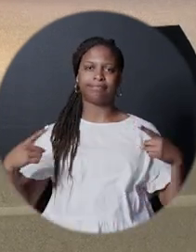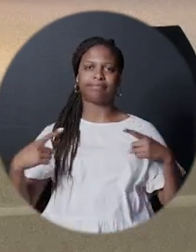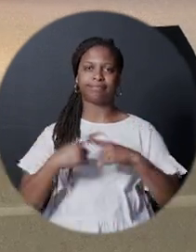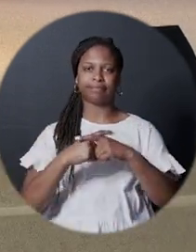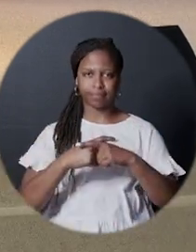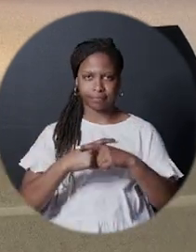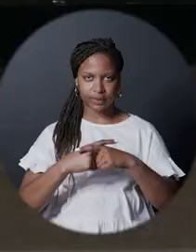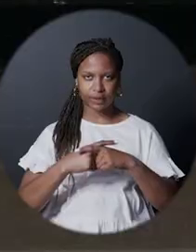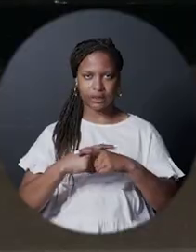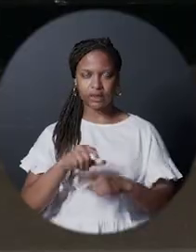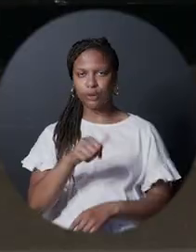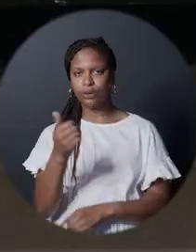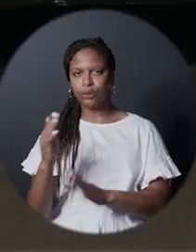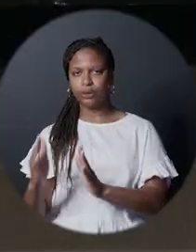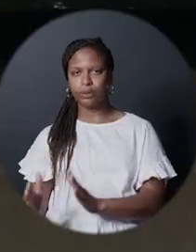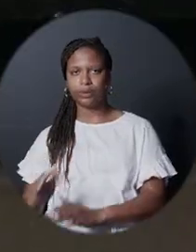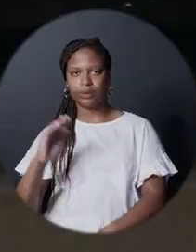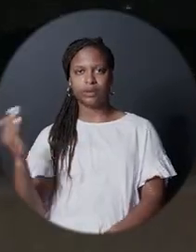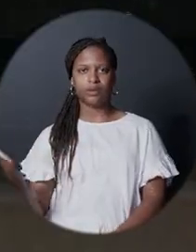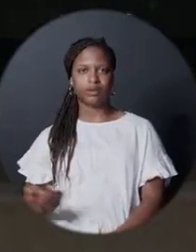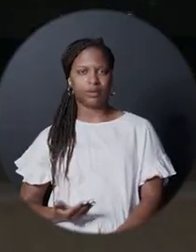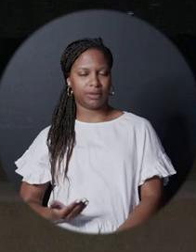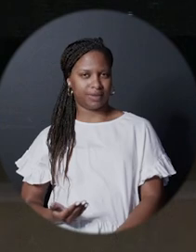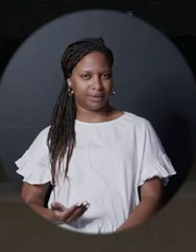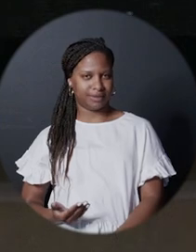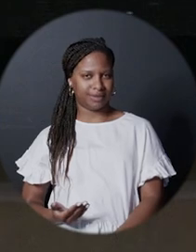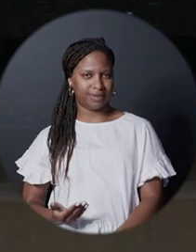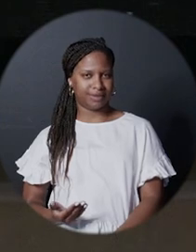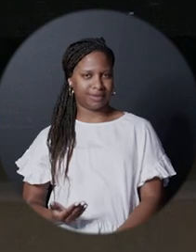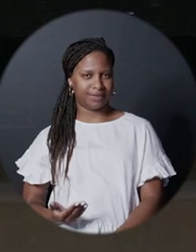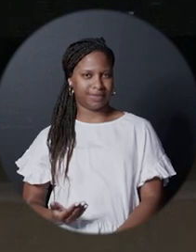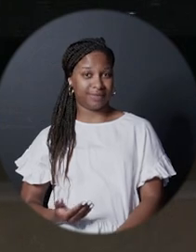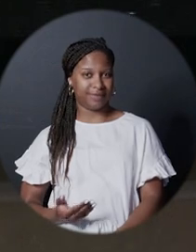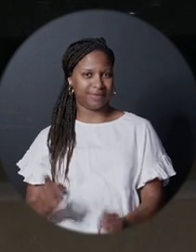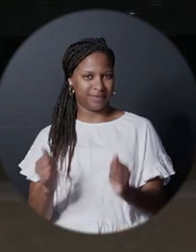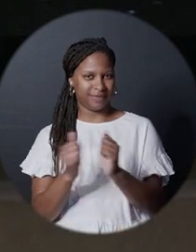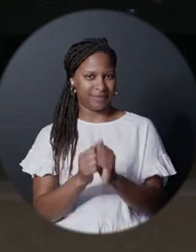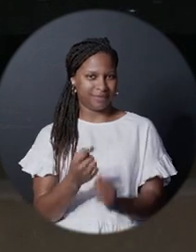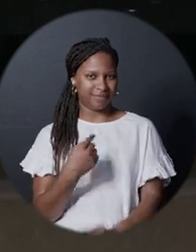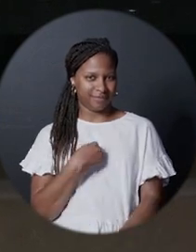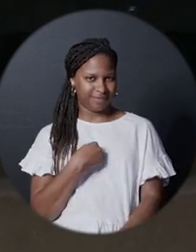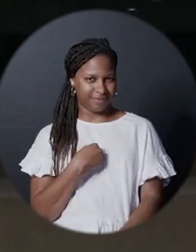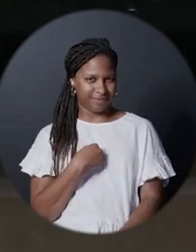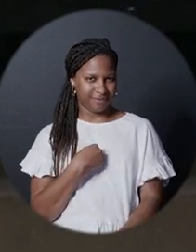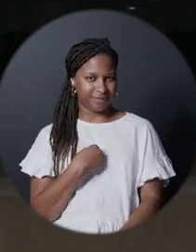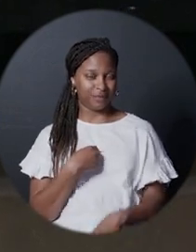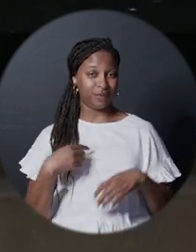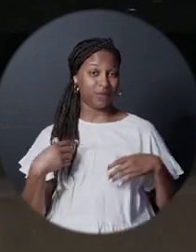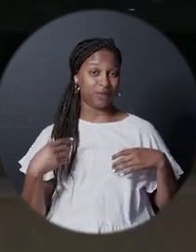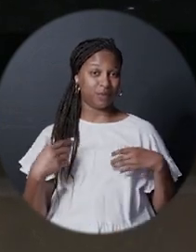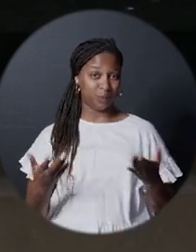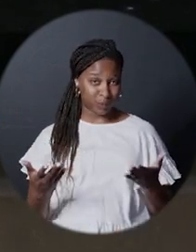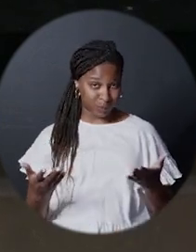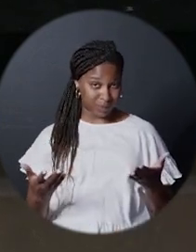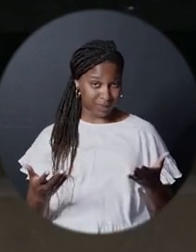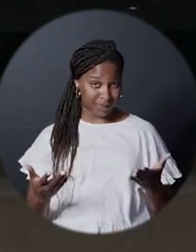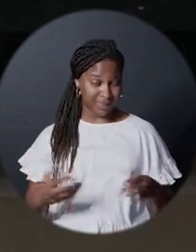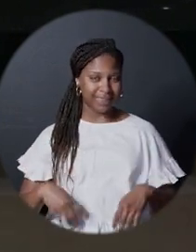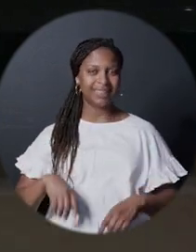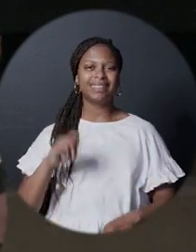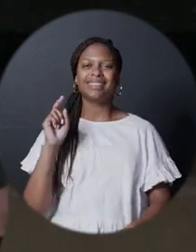to contradict what the other person introduces. Are you with me so far?